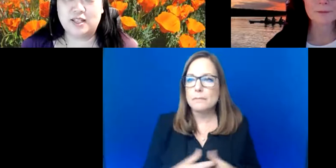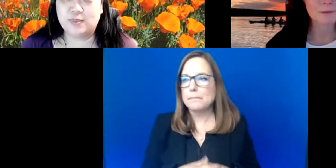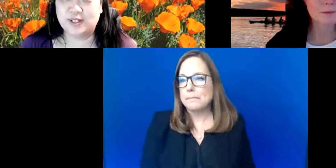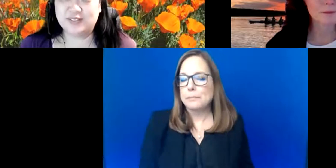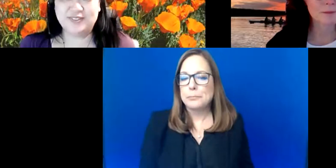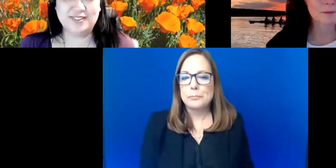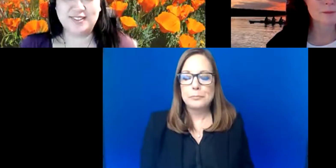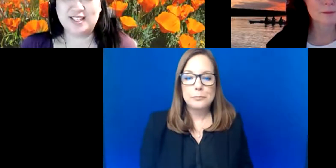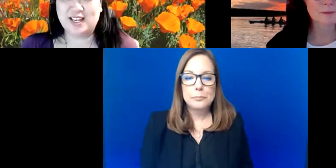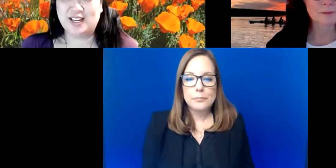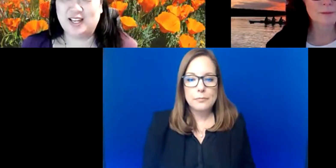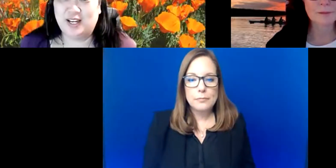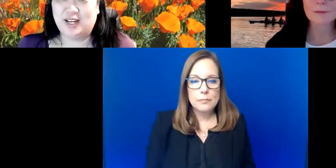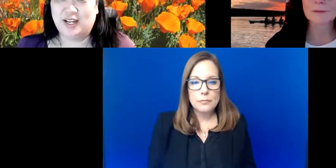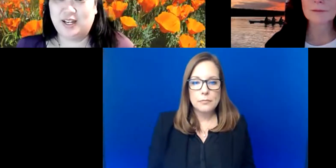Mark.